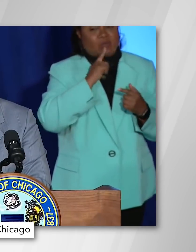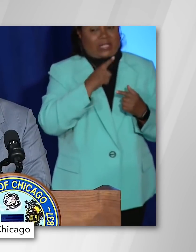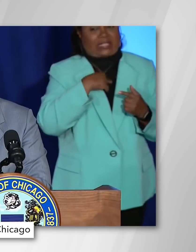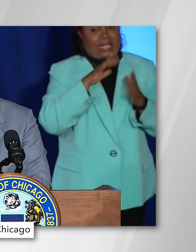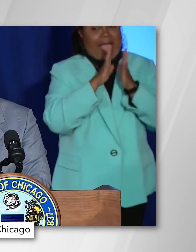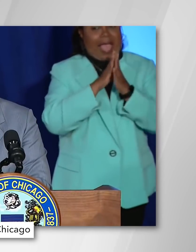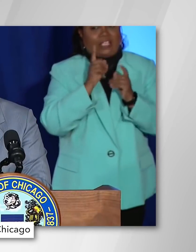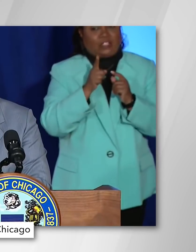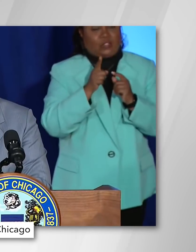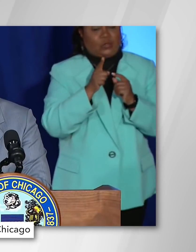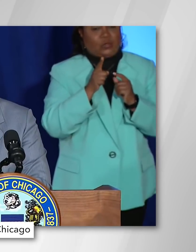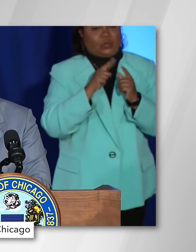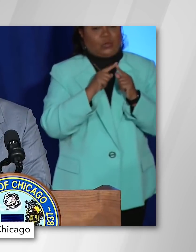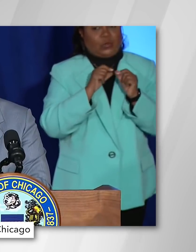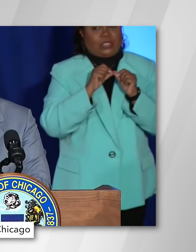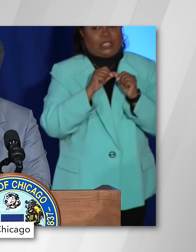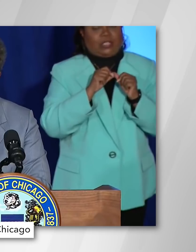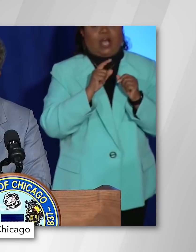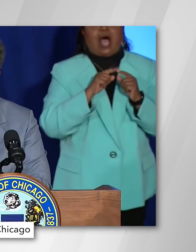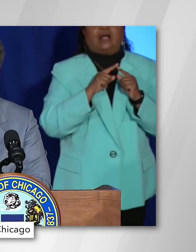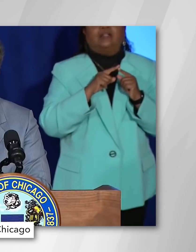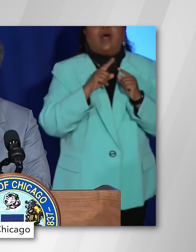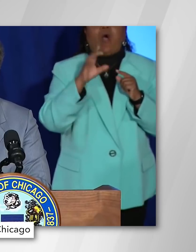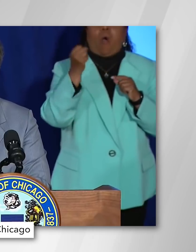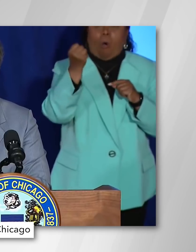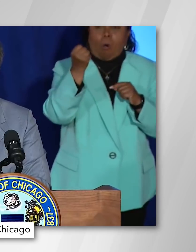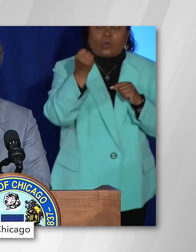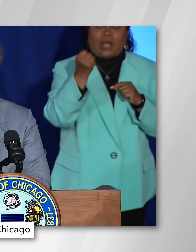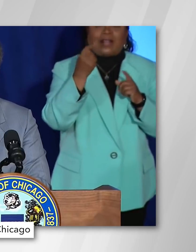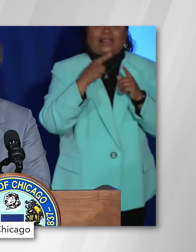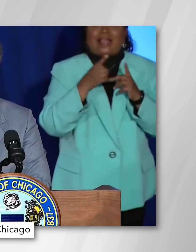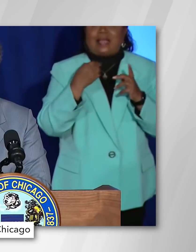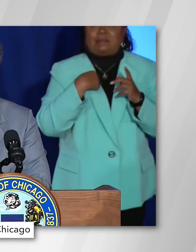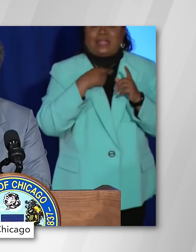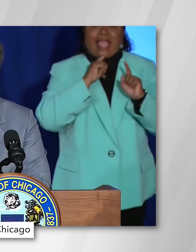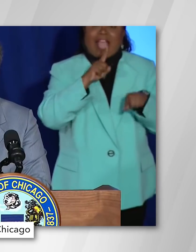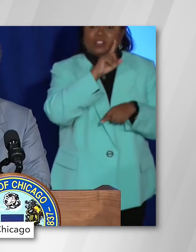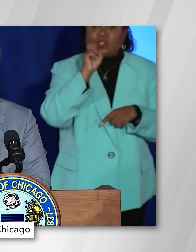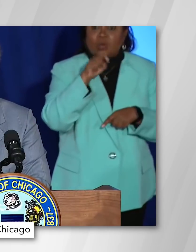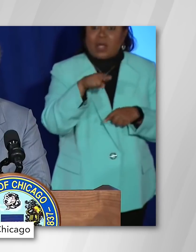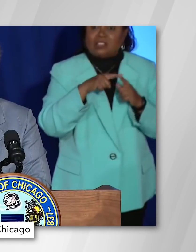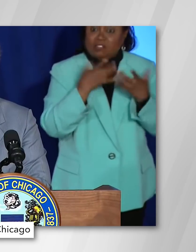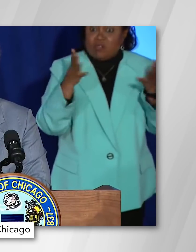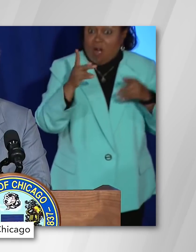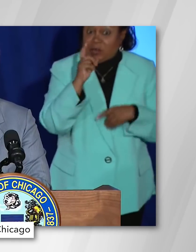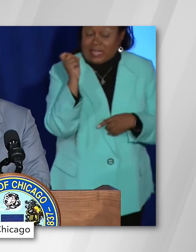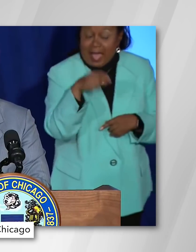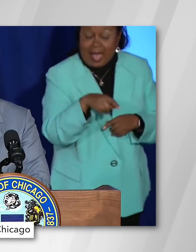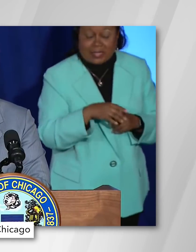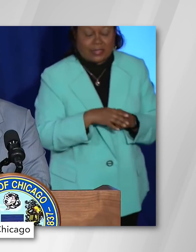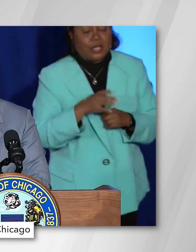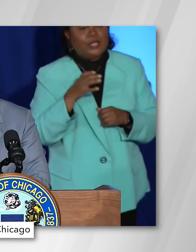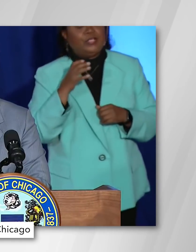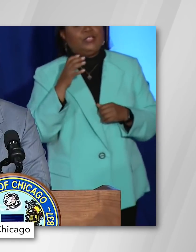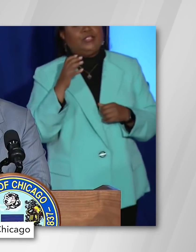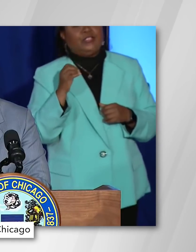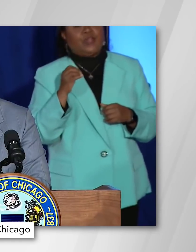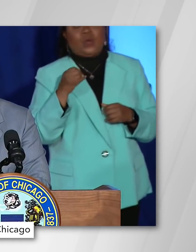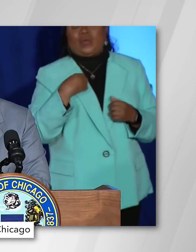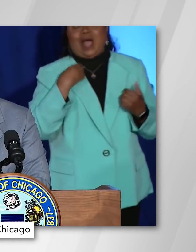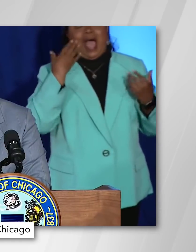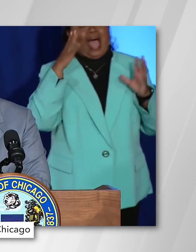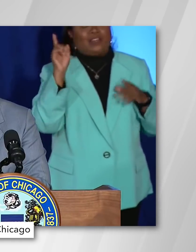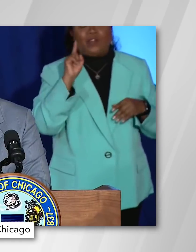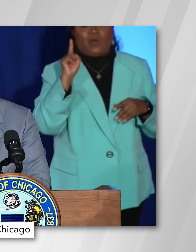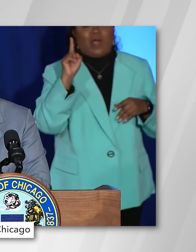really ask you to do you feel hold on, responsible? Sir. Let me answer the question that you've already asked. So, I don't